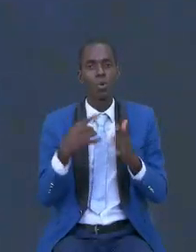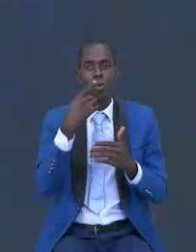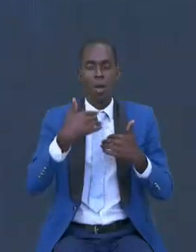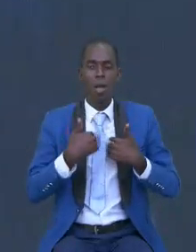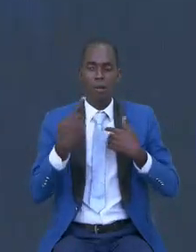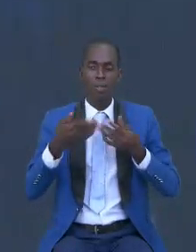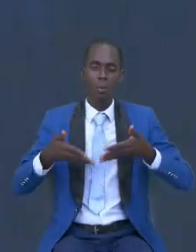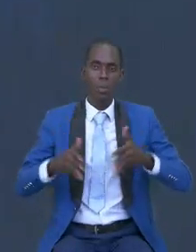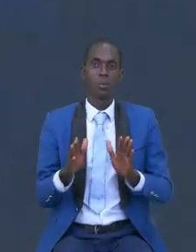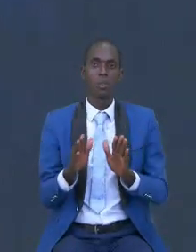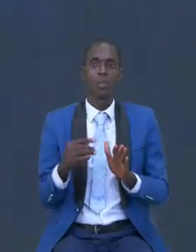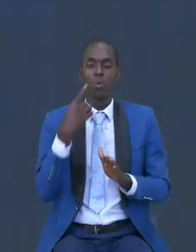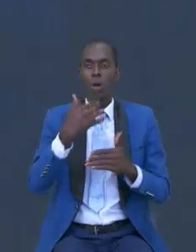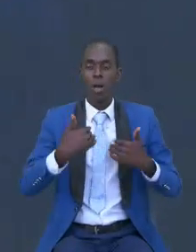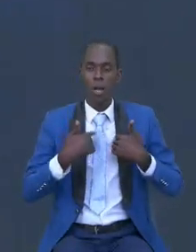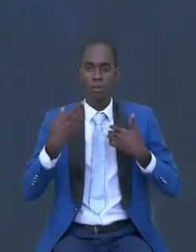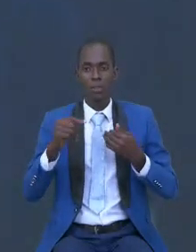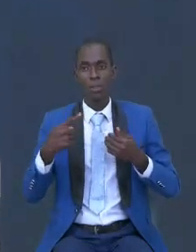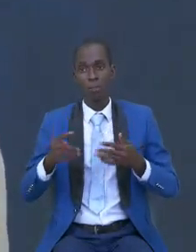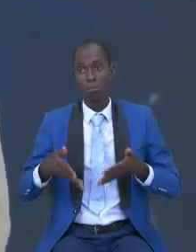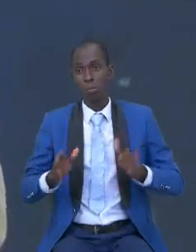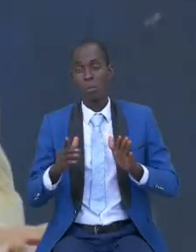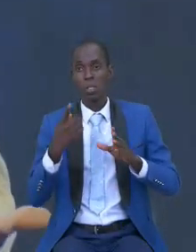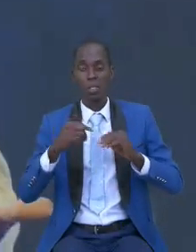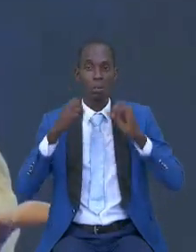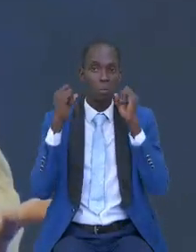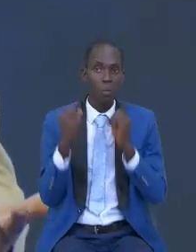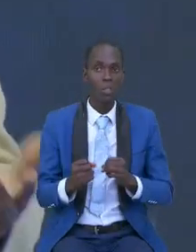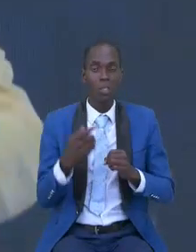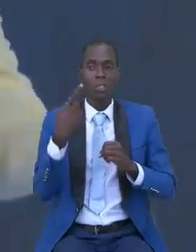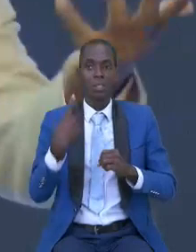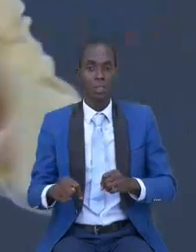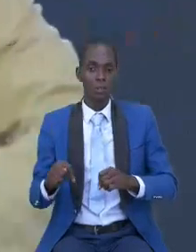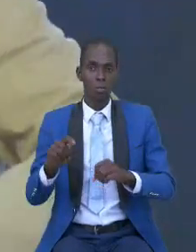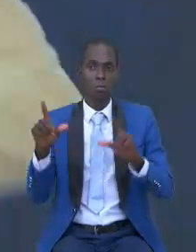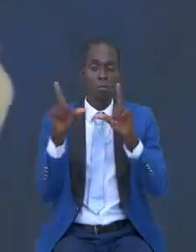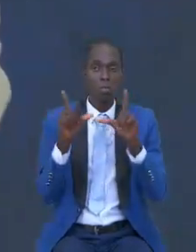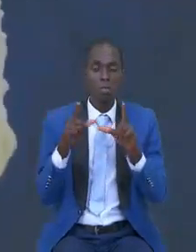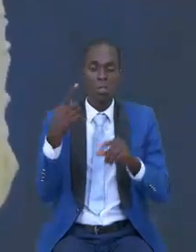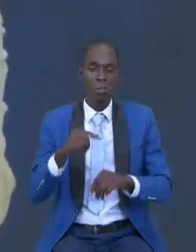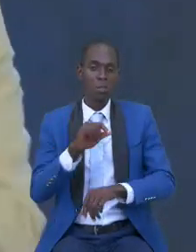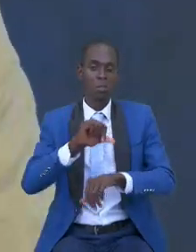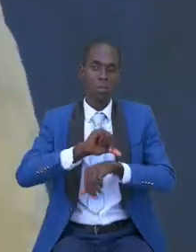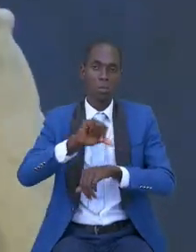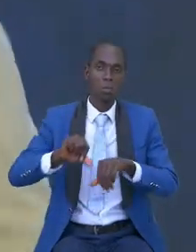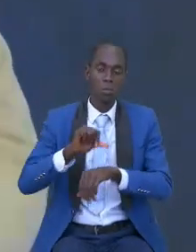approval. He has the license, he has the power, he has the authority, he has the anointing from